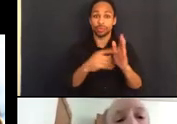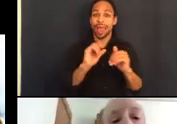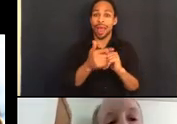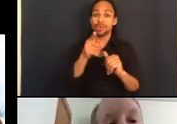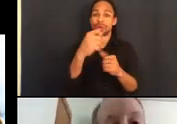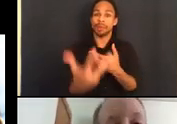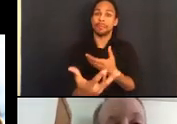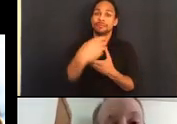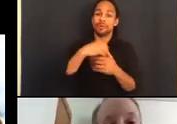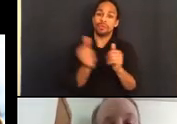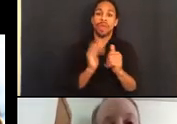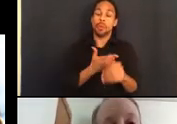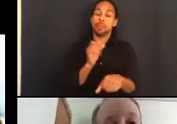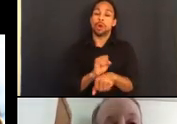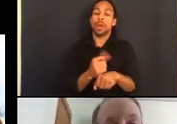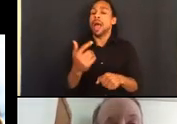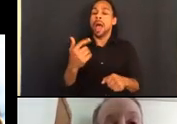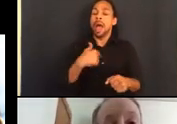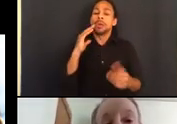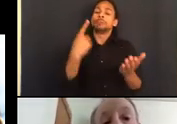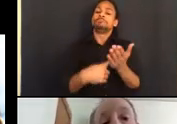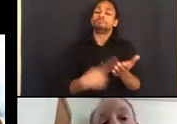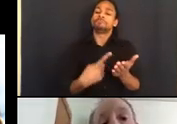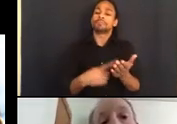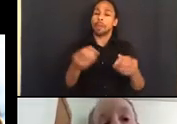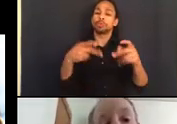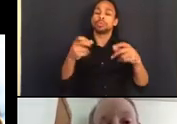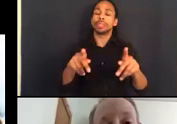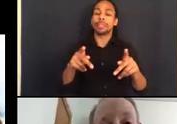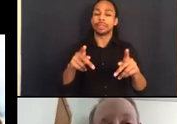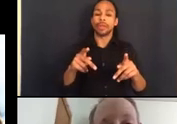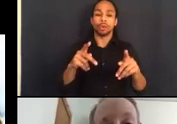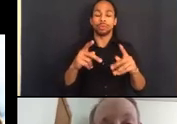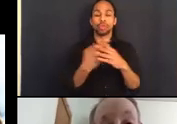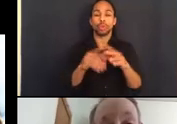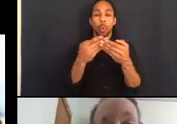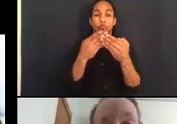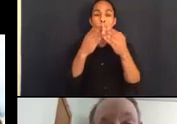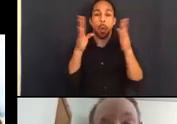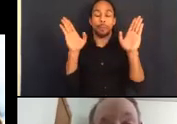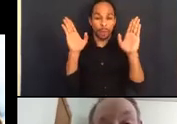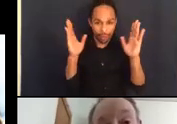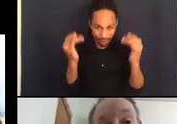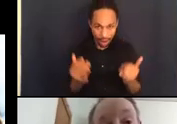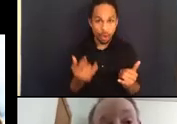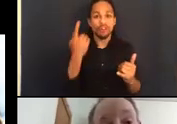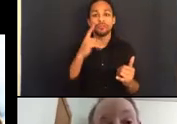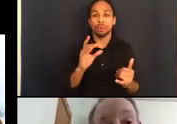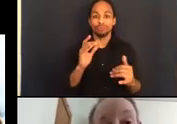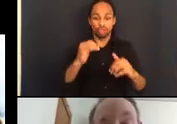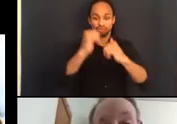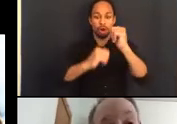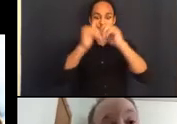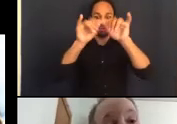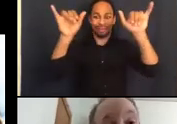going to speak for a moment about the opportunities that are opening in this moment for structural change